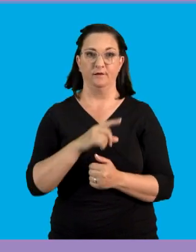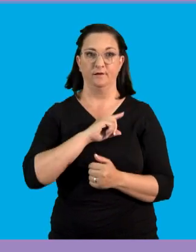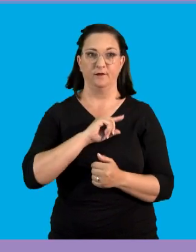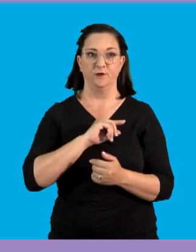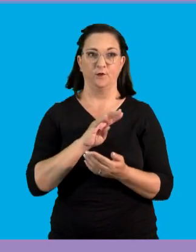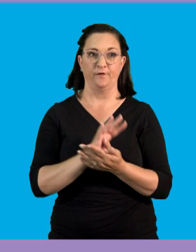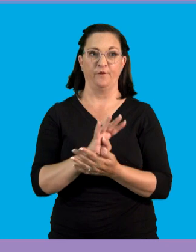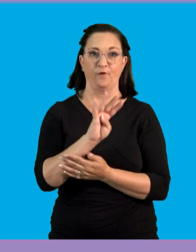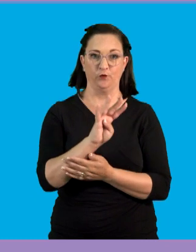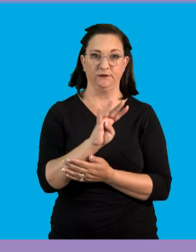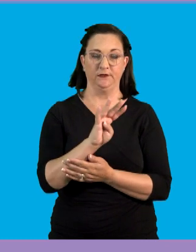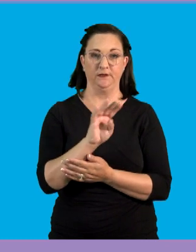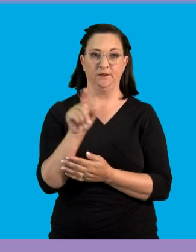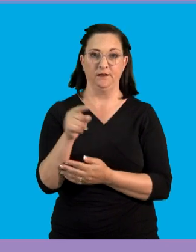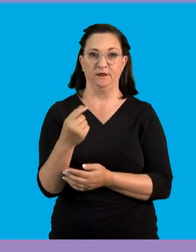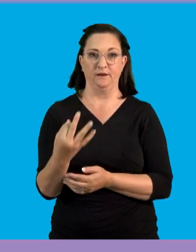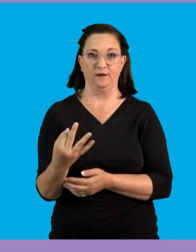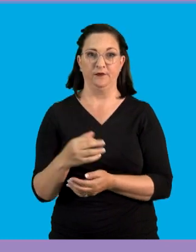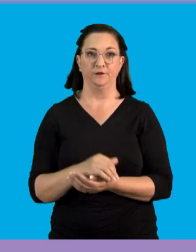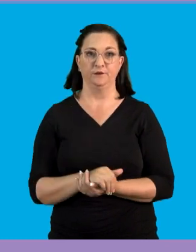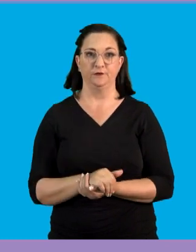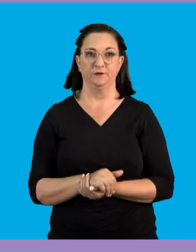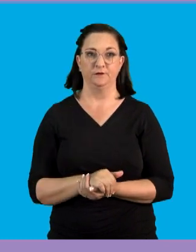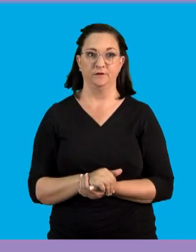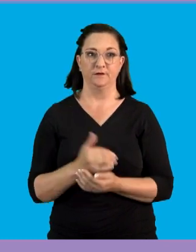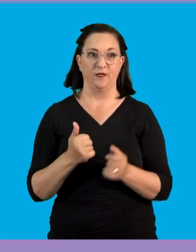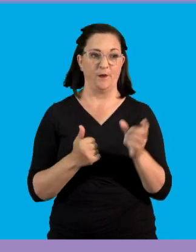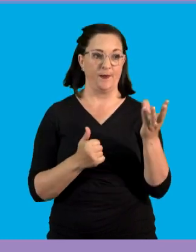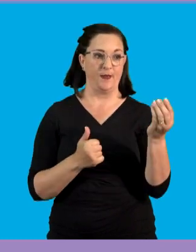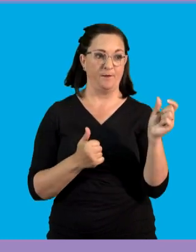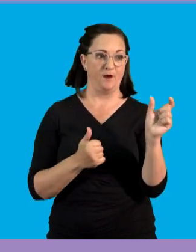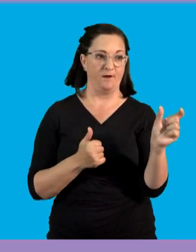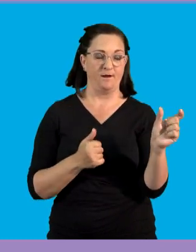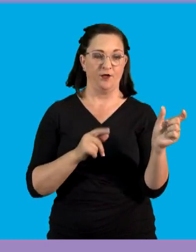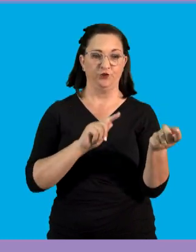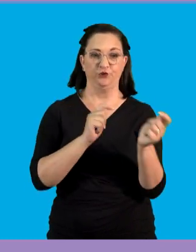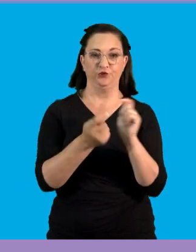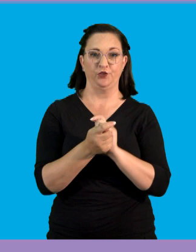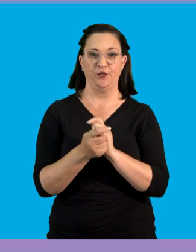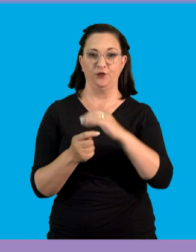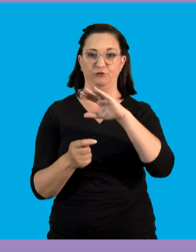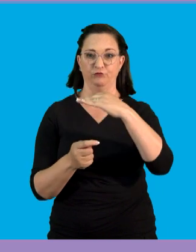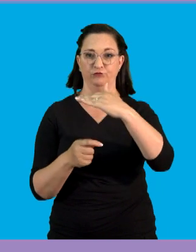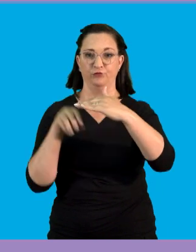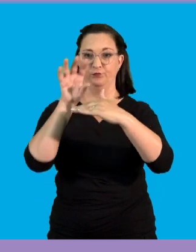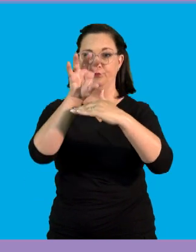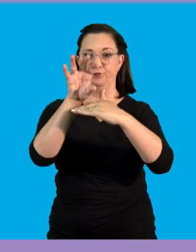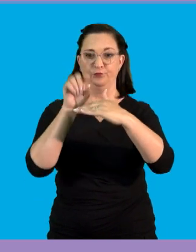of 14 thirds. And I've changed my number there into an improper